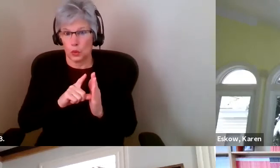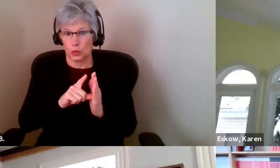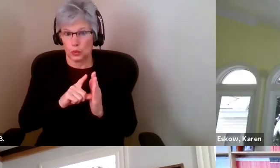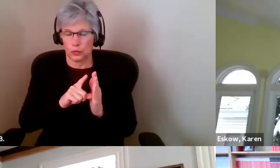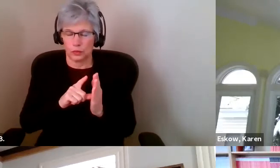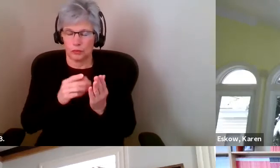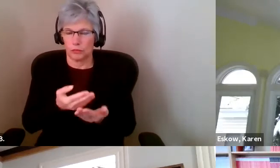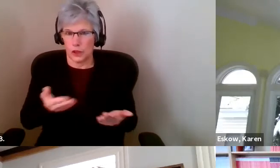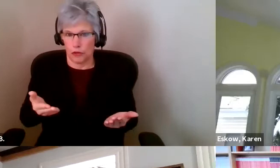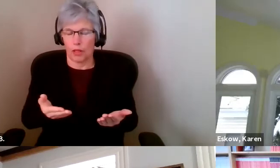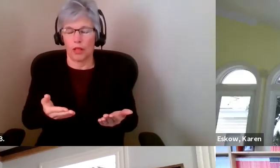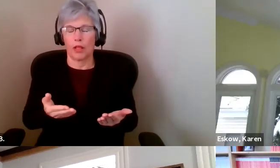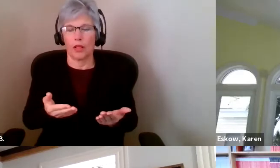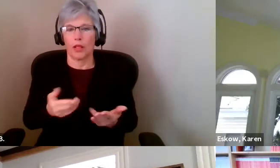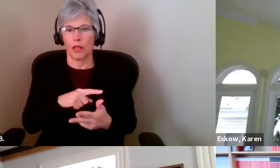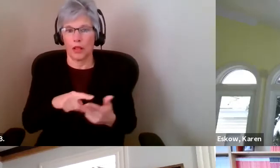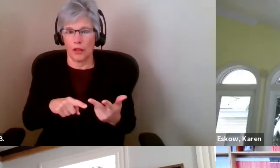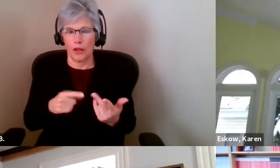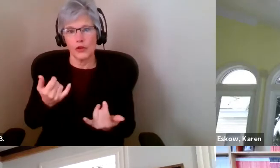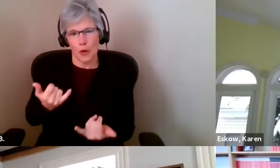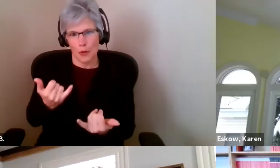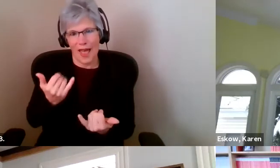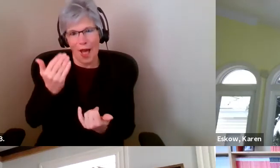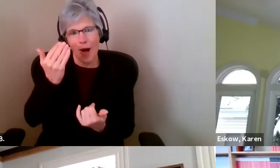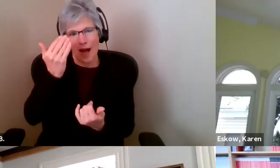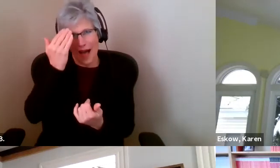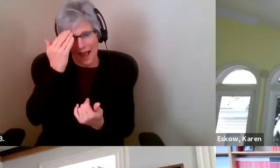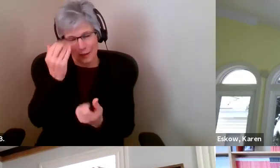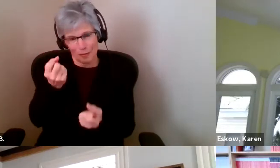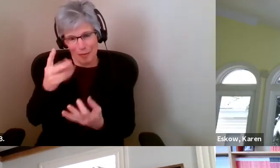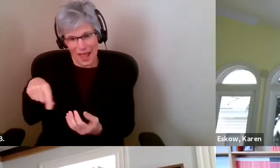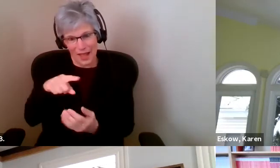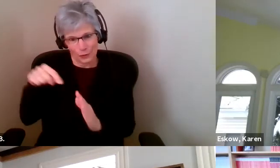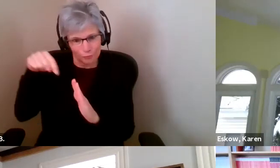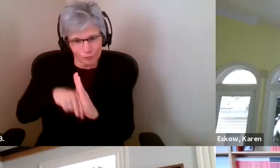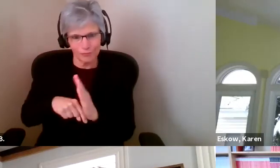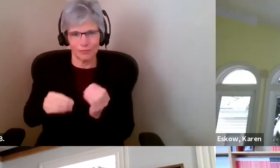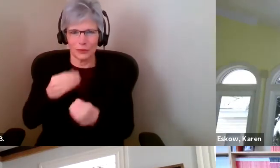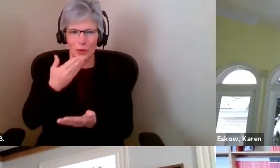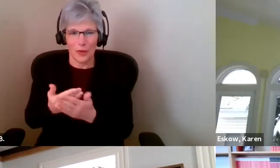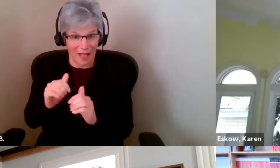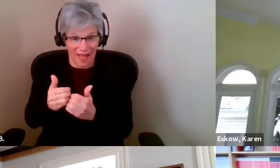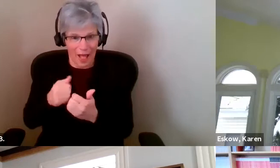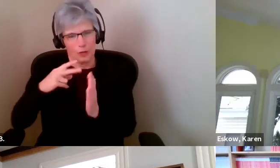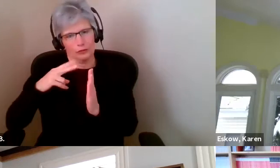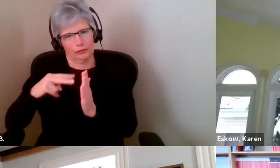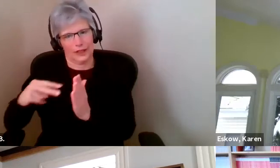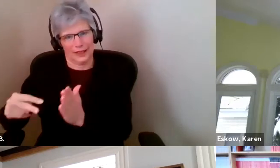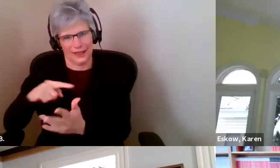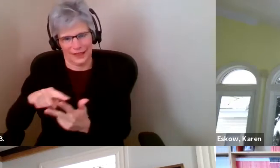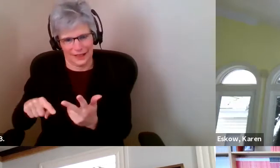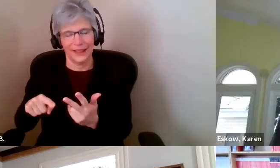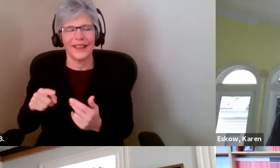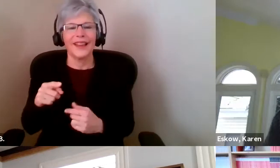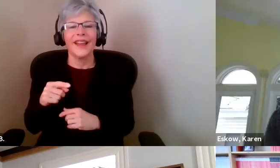know now several dozen of you quite well through these materials. I've also gotten to know you and others through